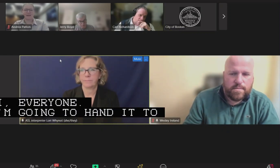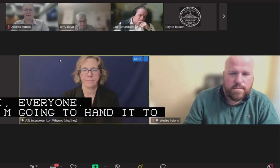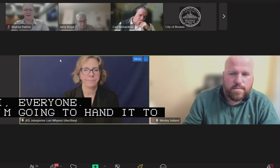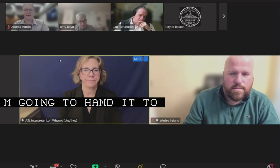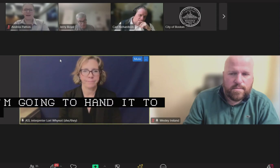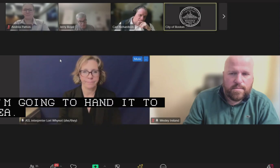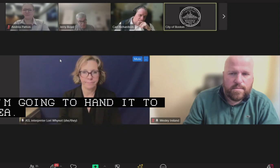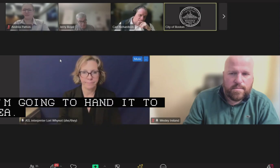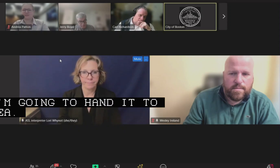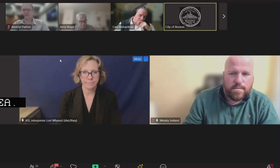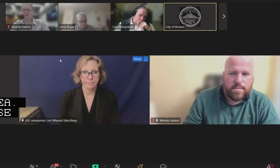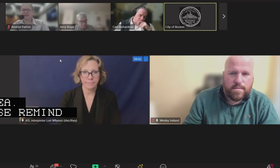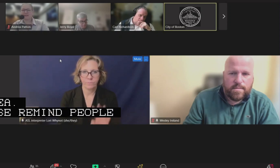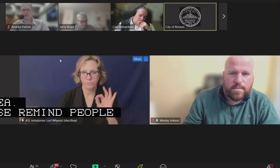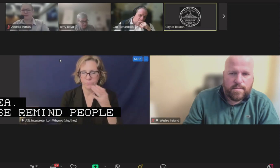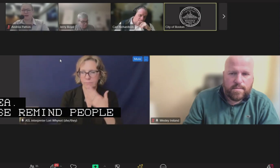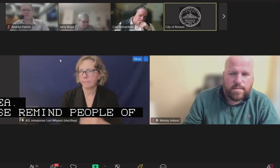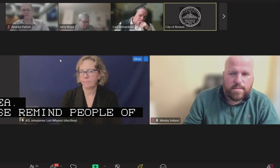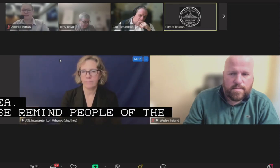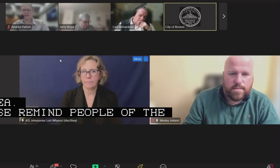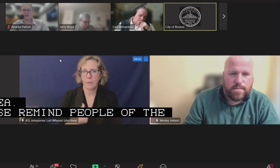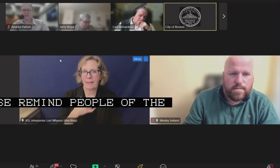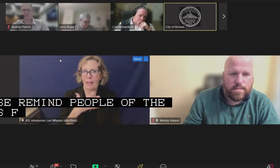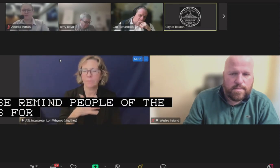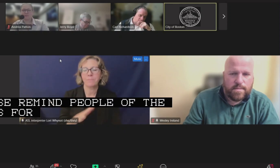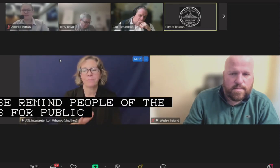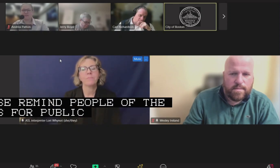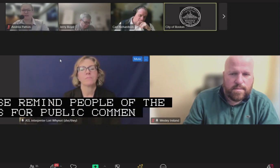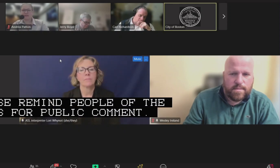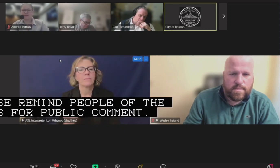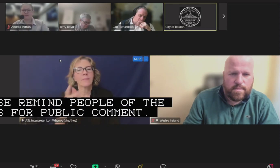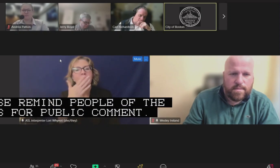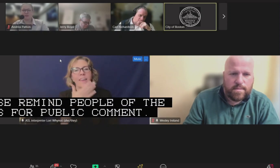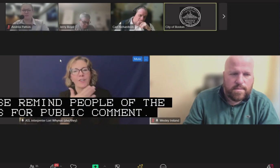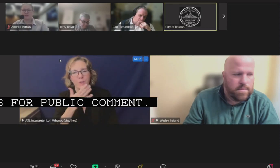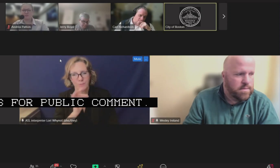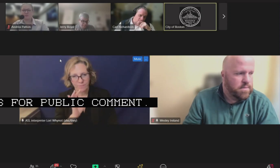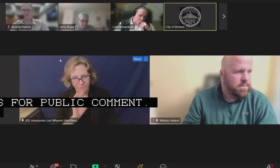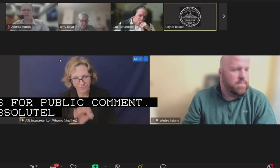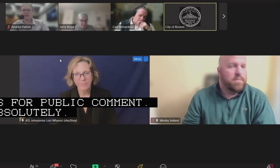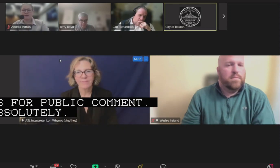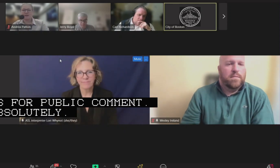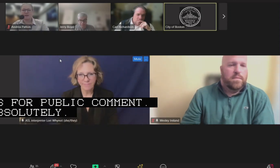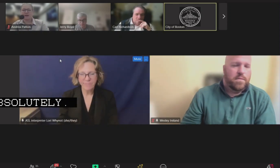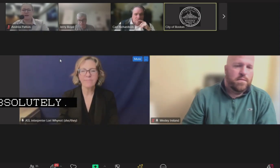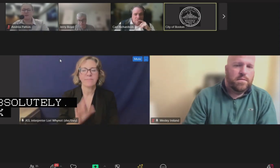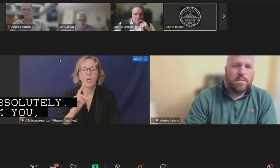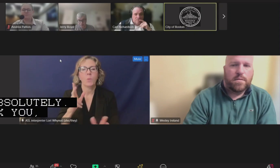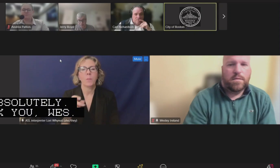comment? Absolutely. Thank you, Wes. I'm going to pull up a slide as well, just real quick.